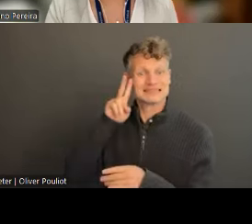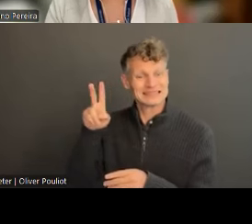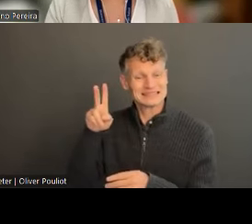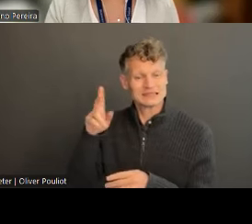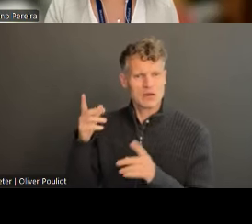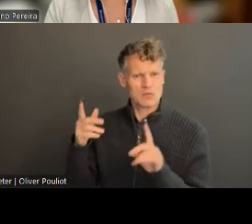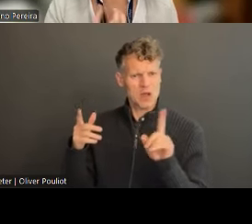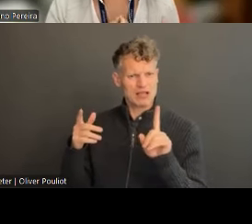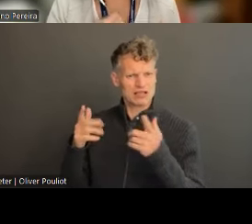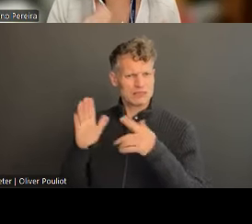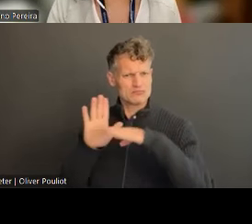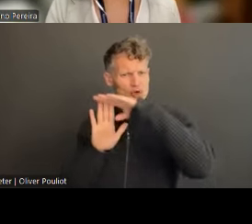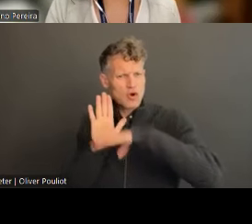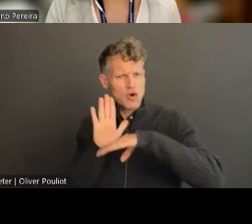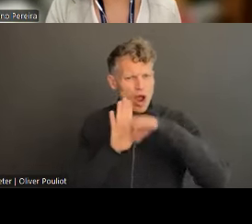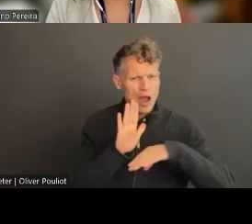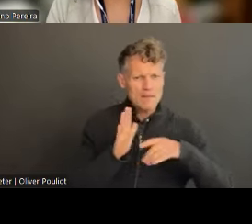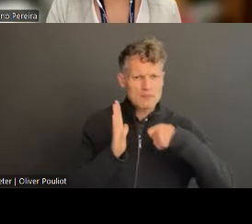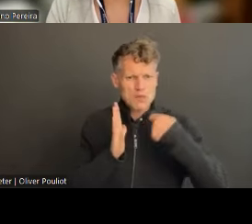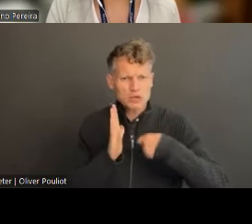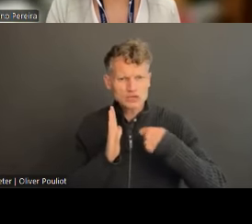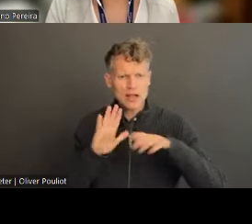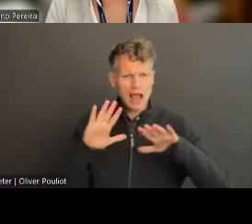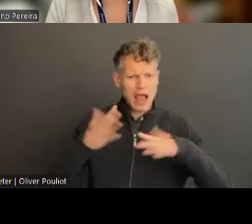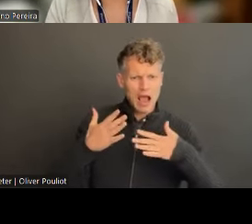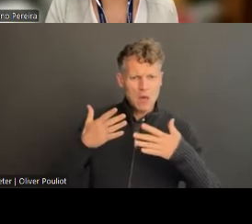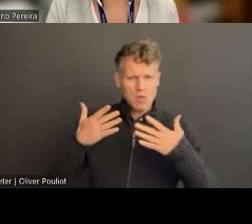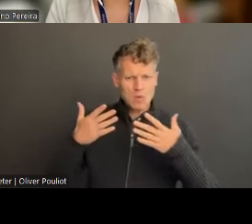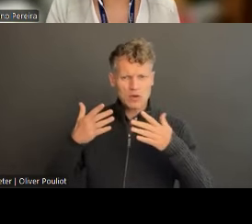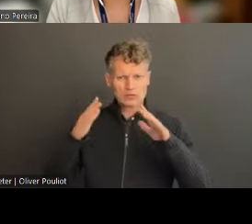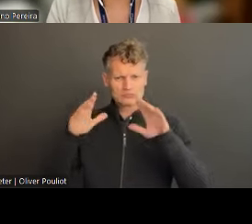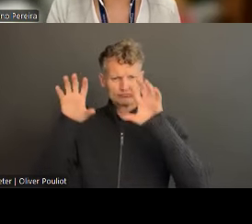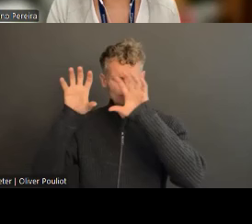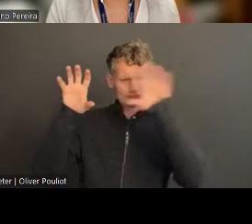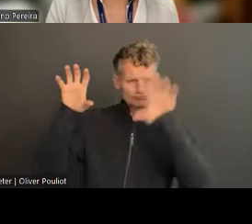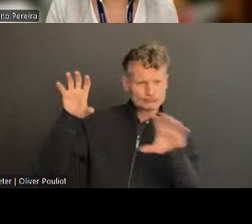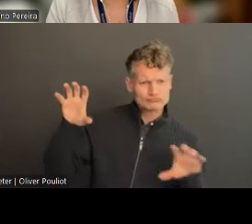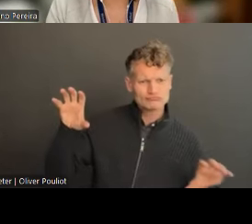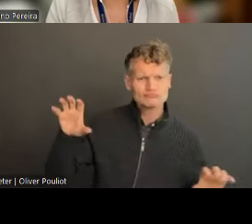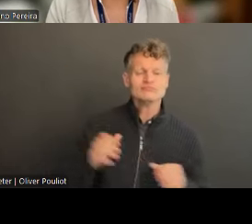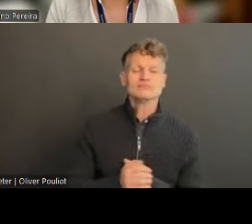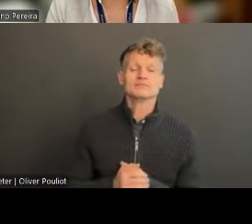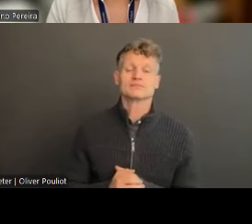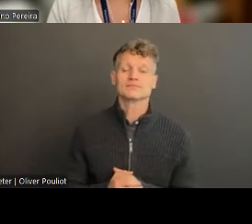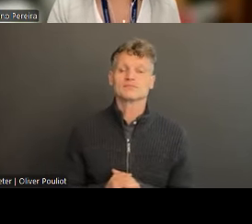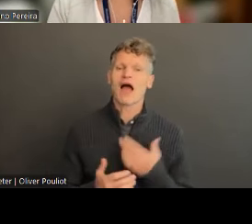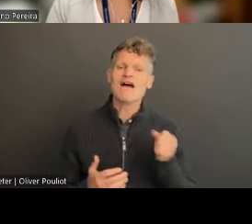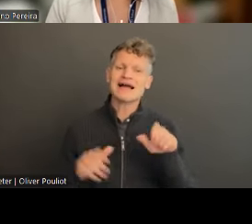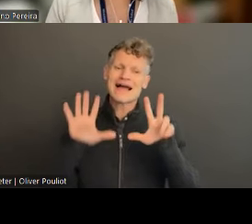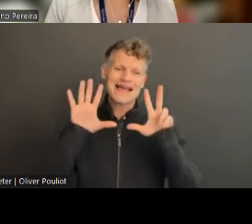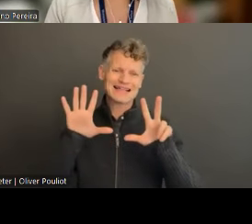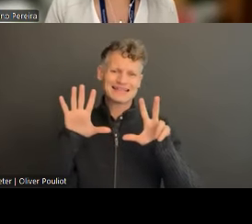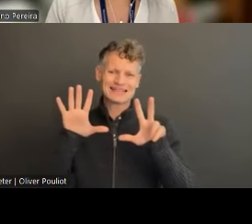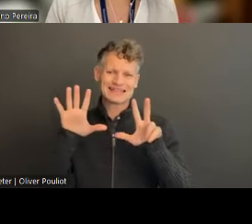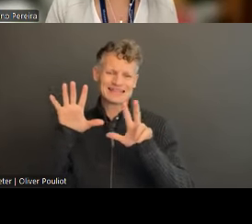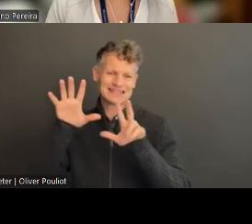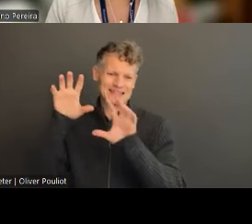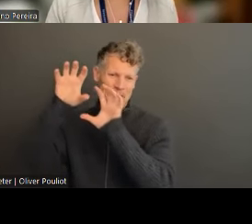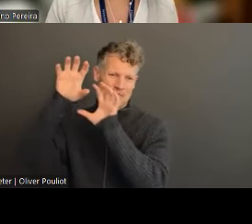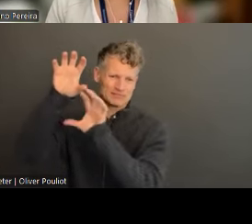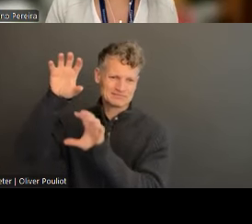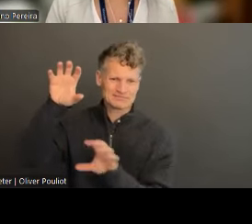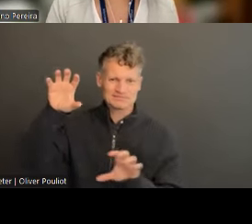what the 8 steps are of this innovative strategy. And I want to show you now the